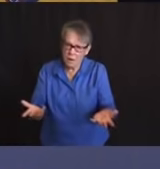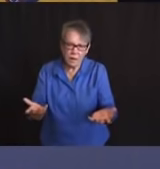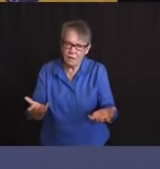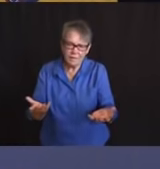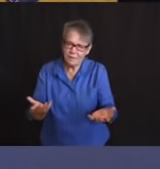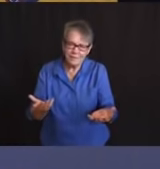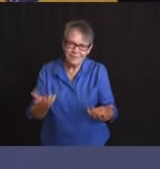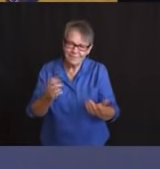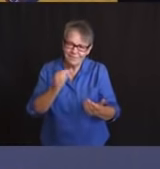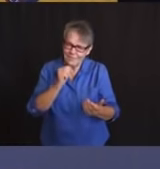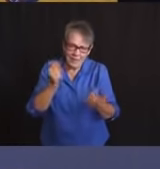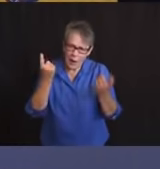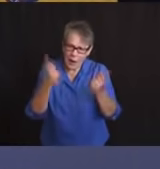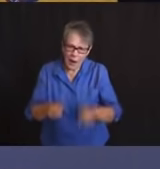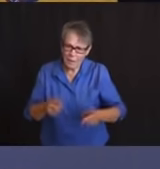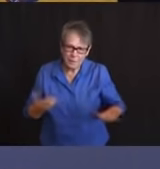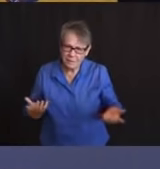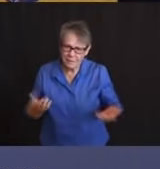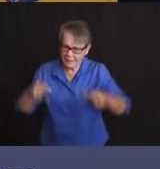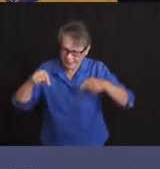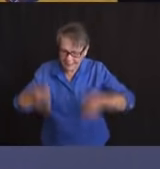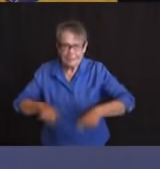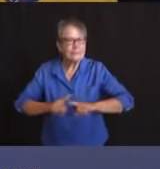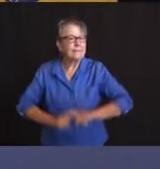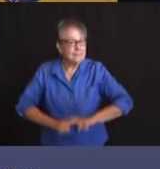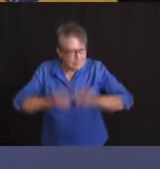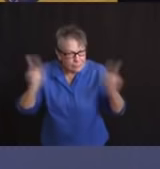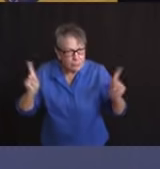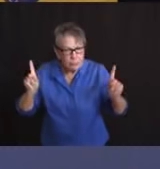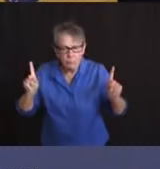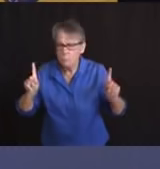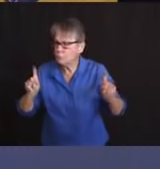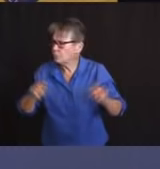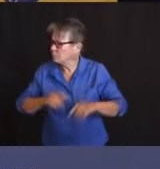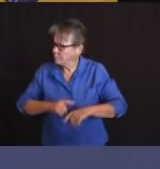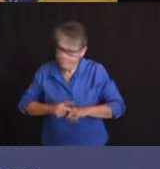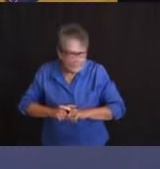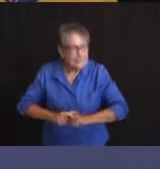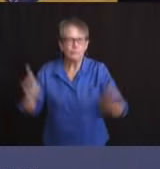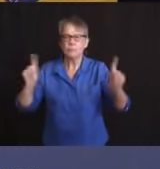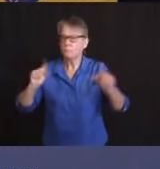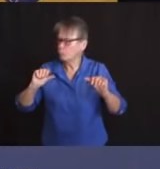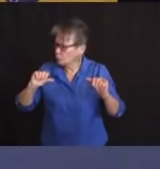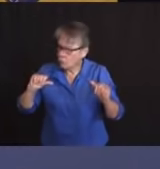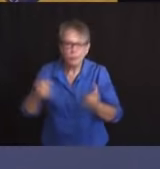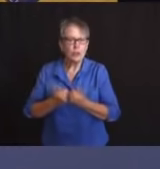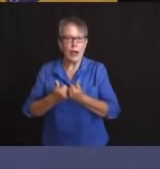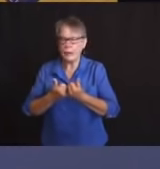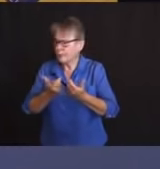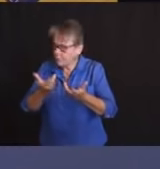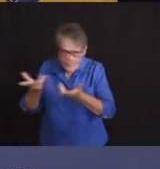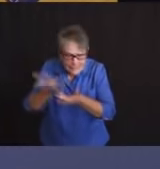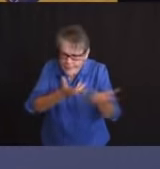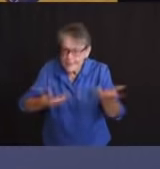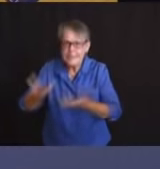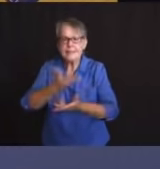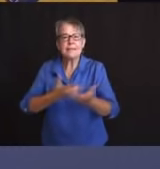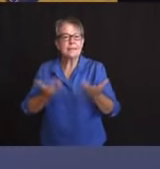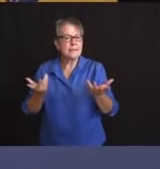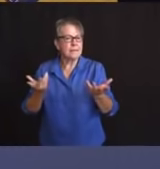your district is. But secondly, thanks to your leadership and the extraordinary leadership of